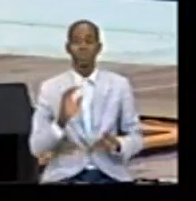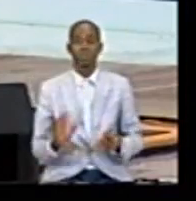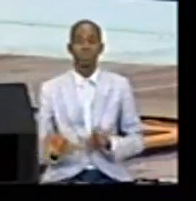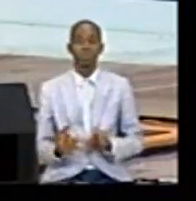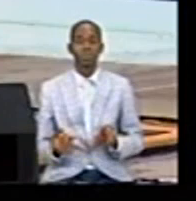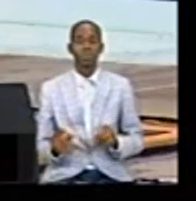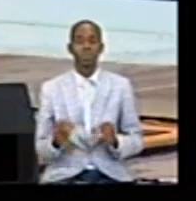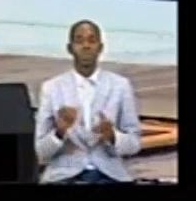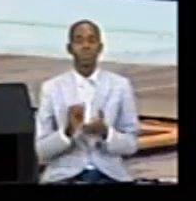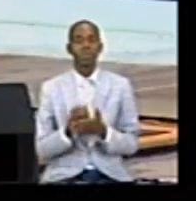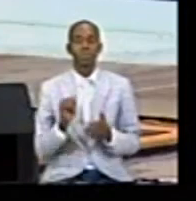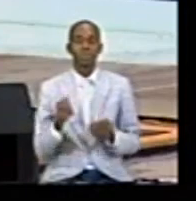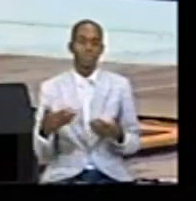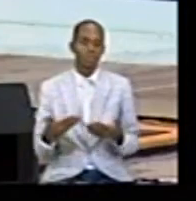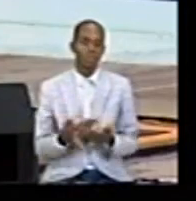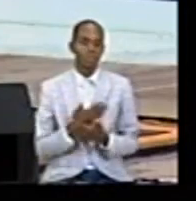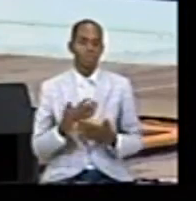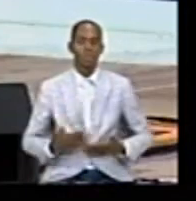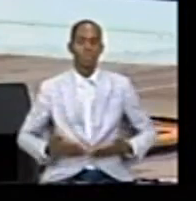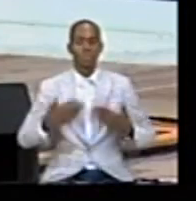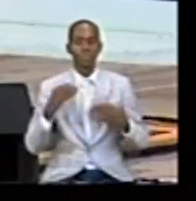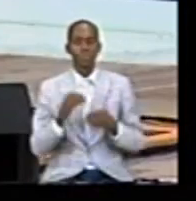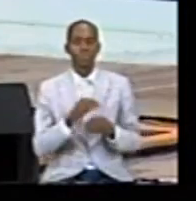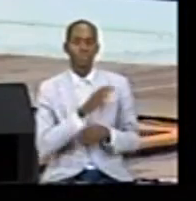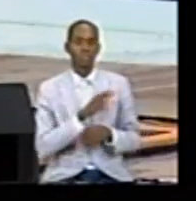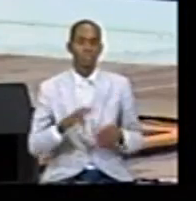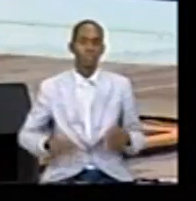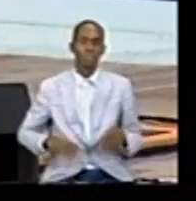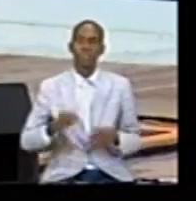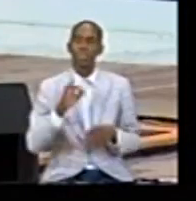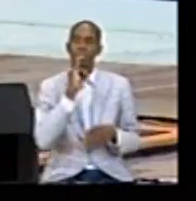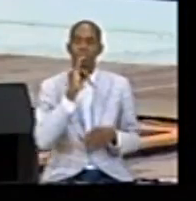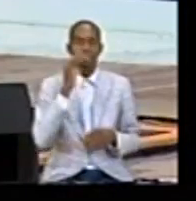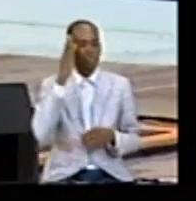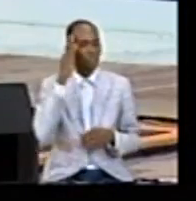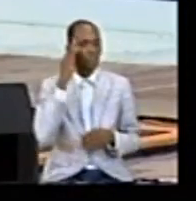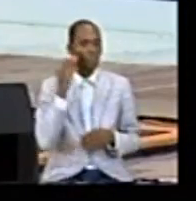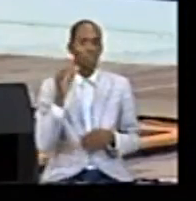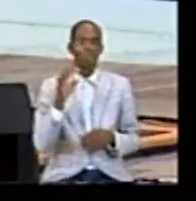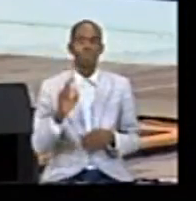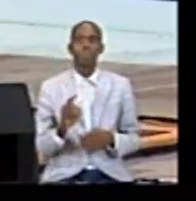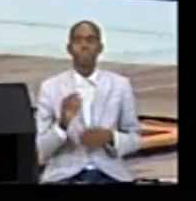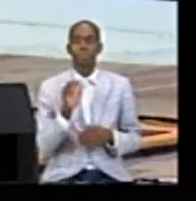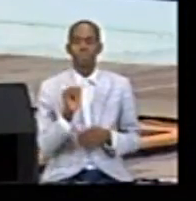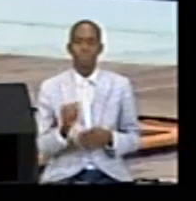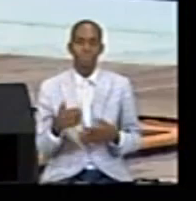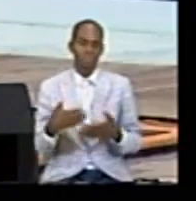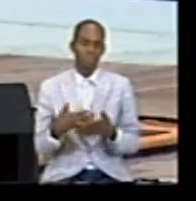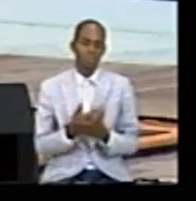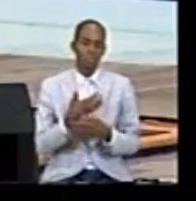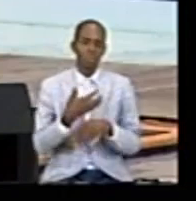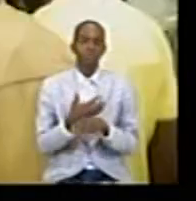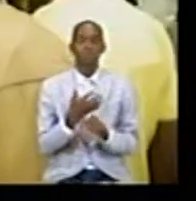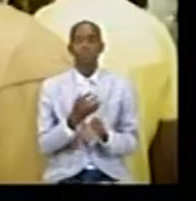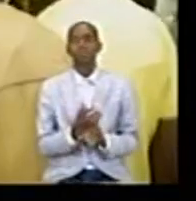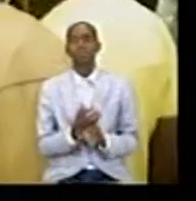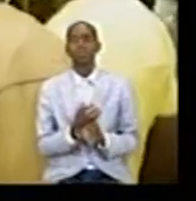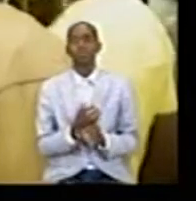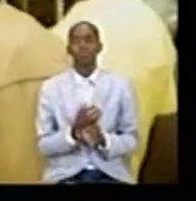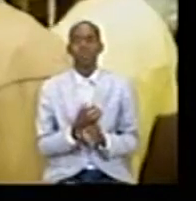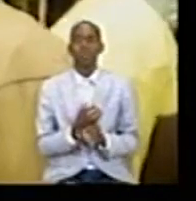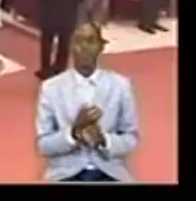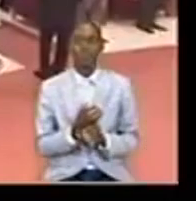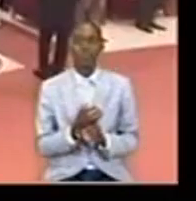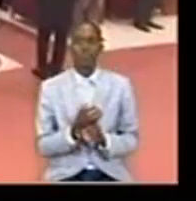A new life in Christ is experienced. A new creation.